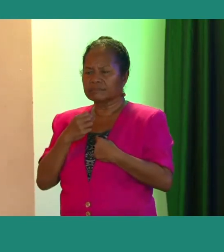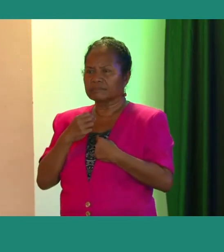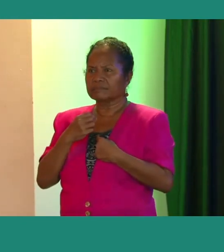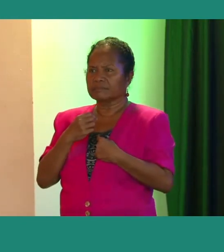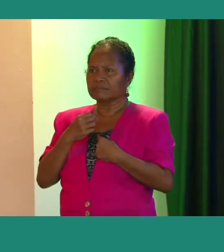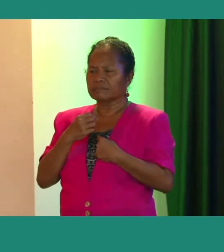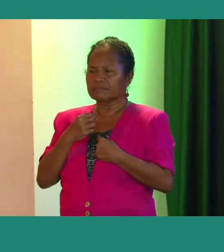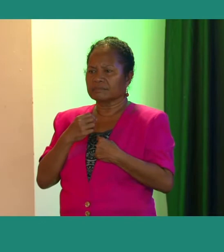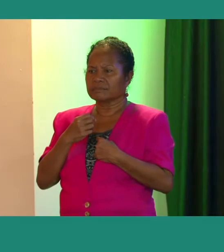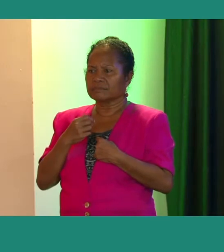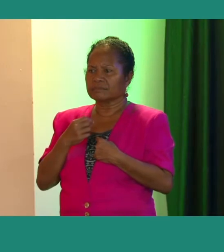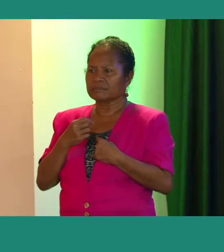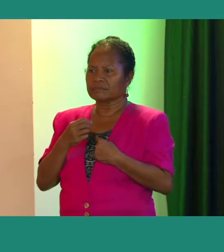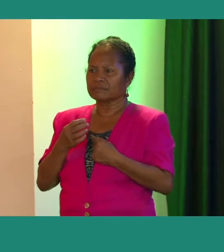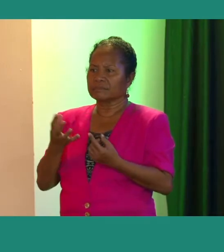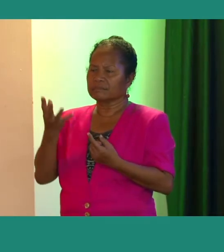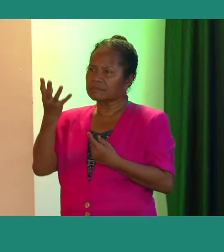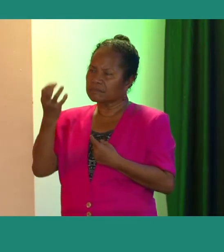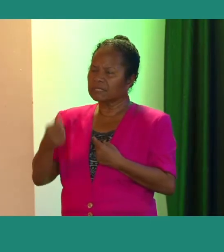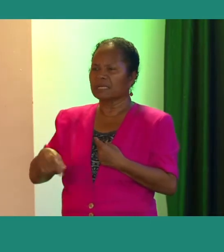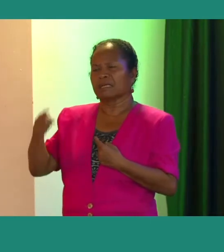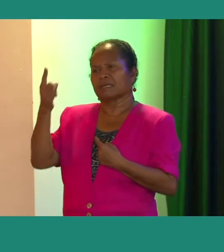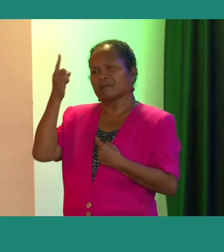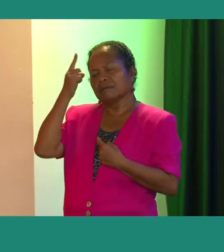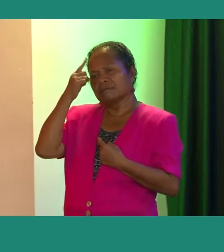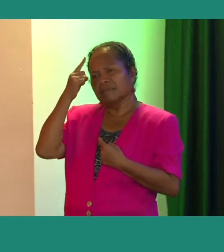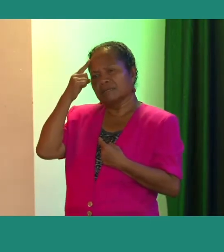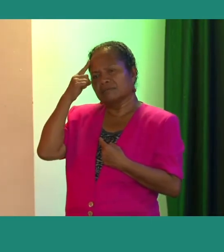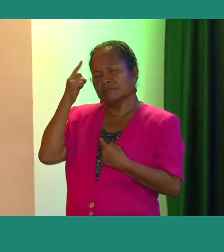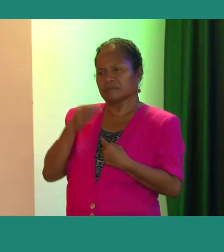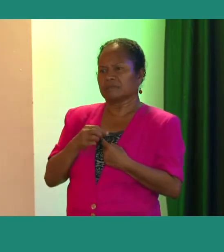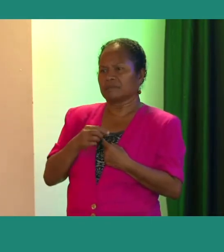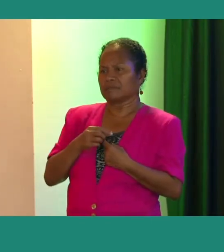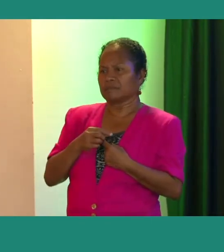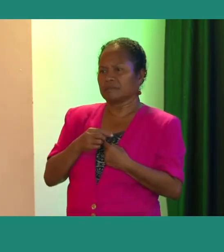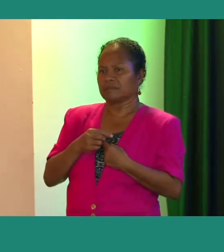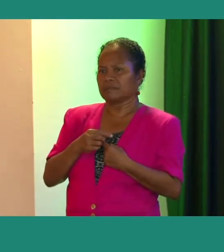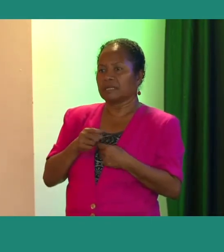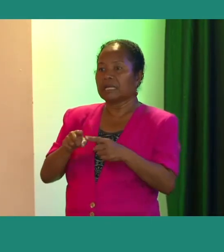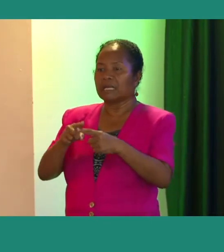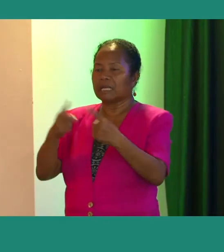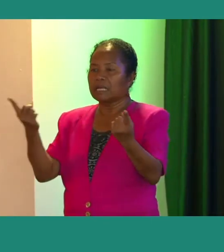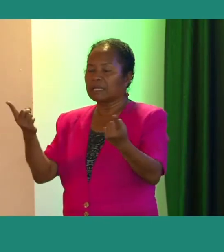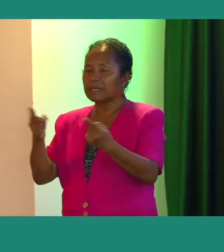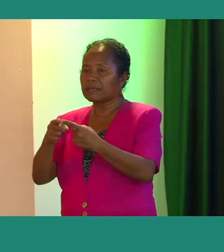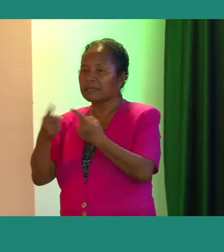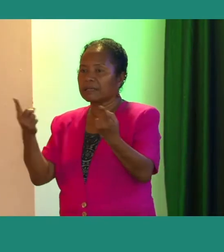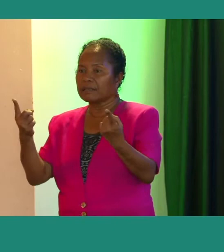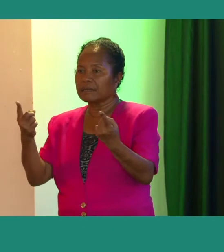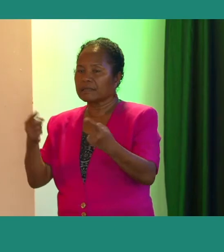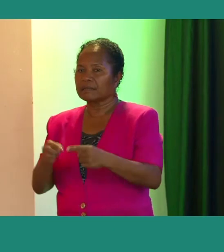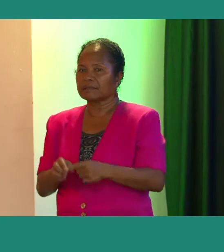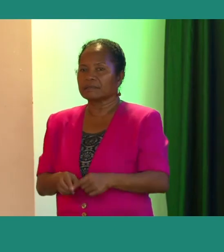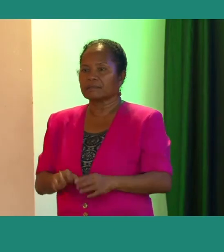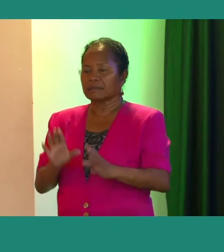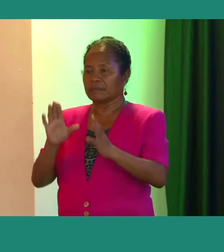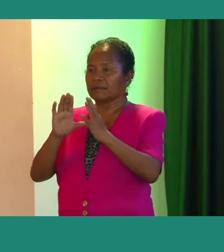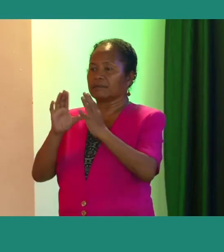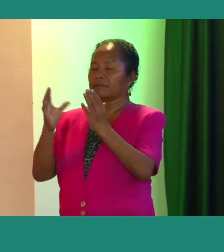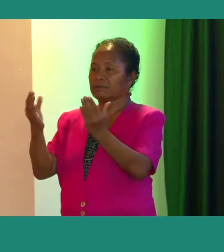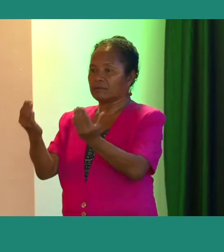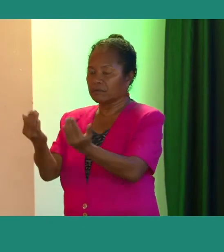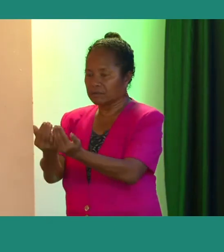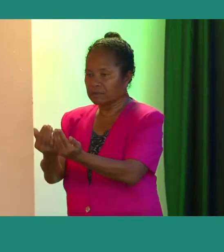also be mindful or be aware that, there are different types of groups. When we mean diversity, we mean